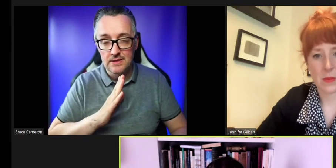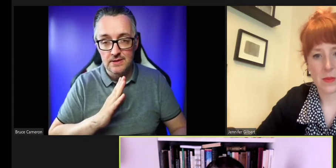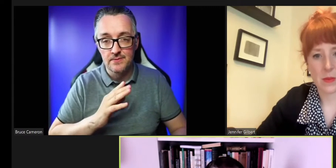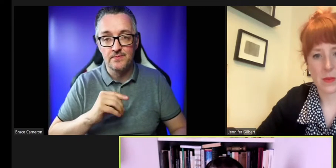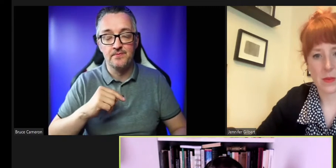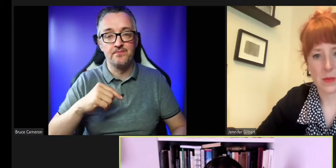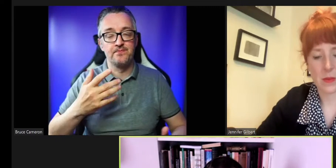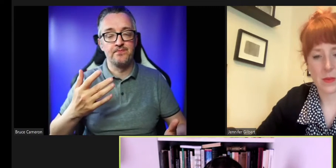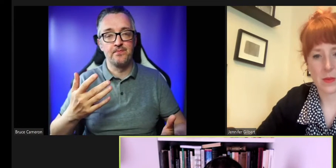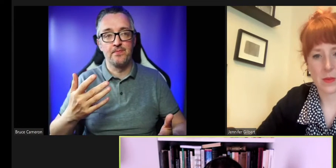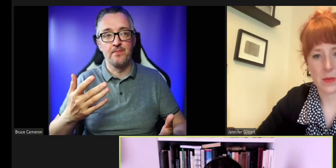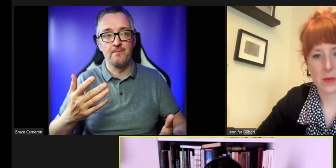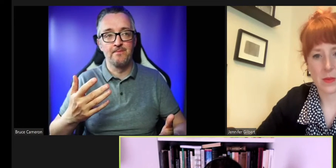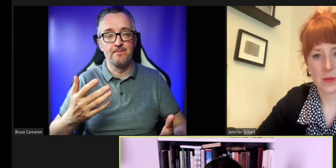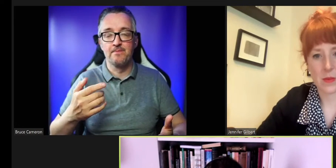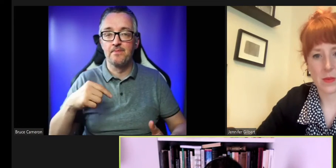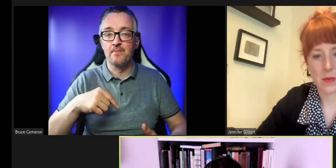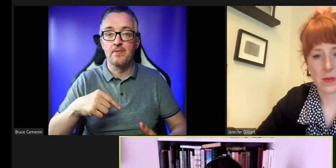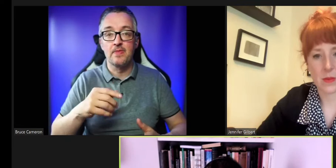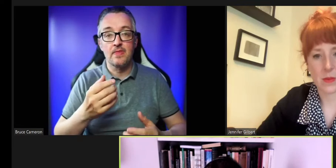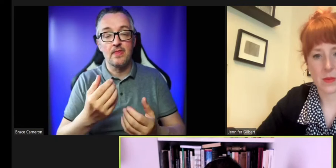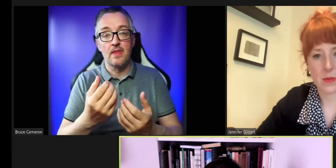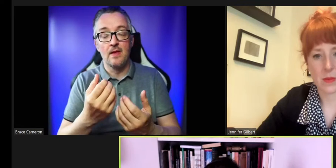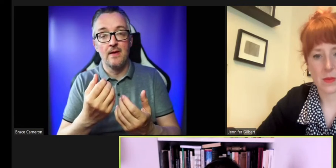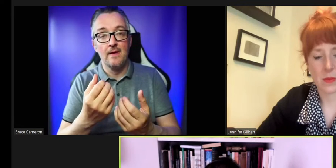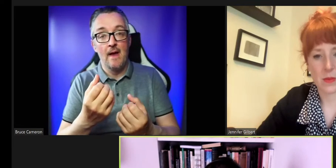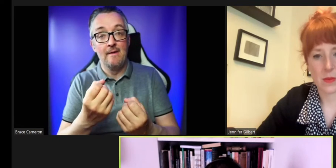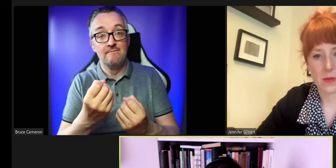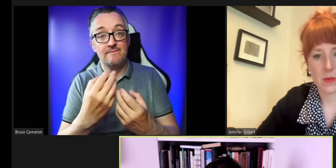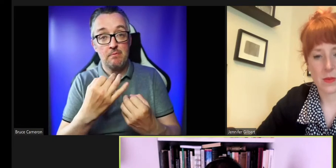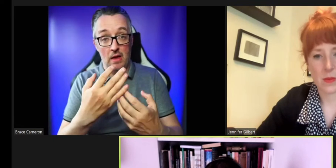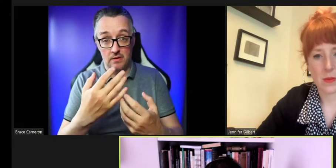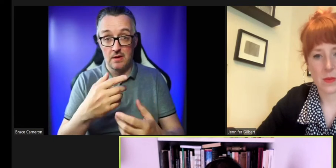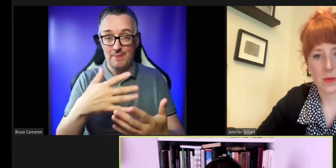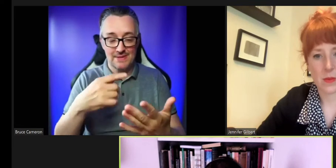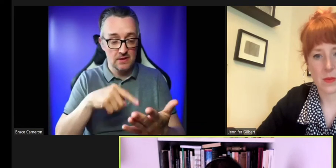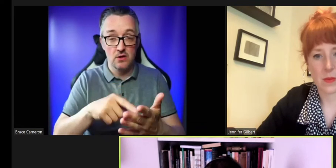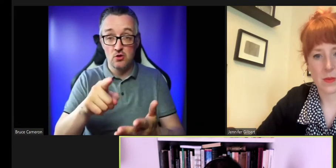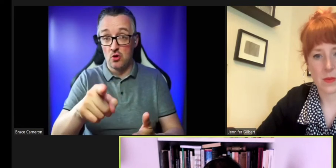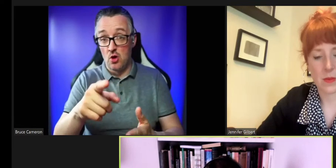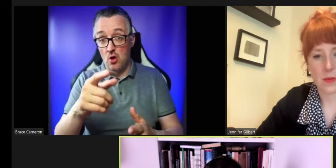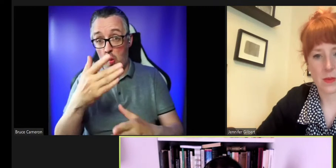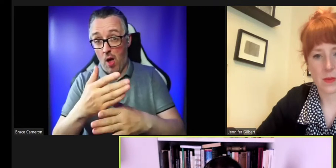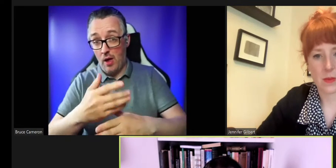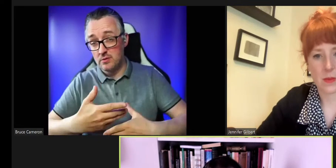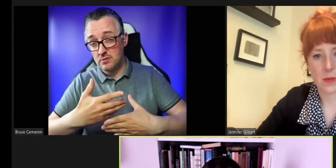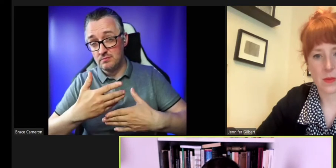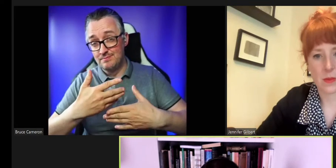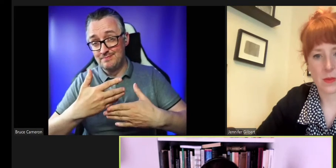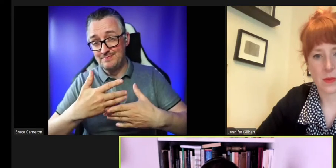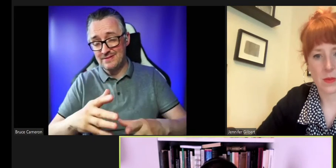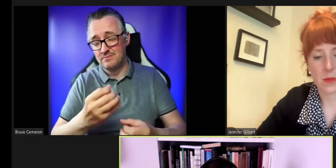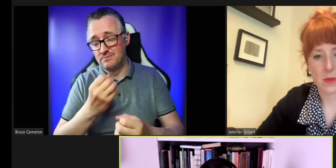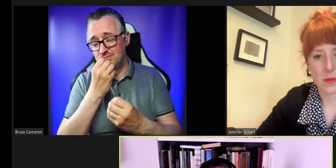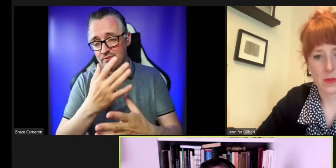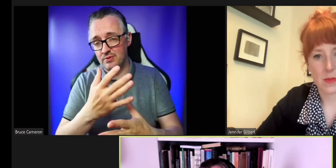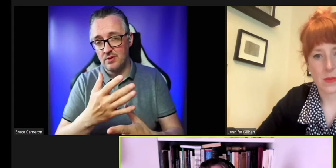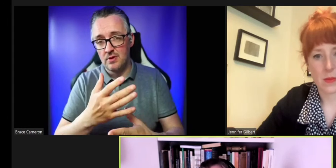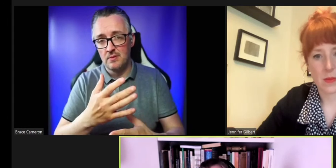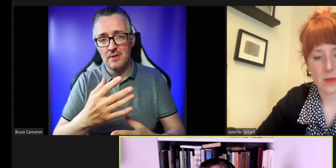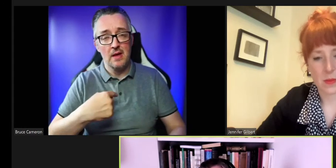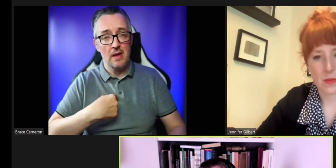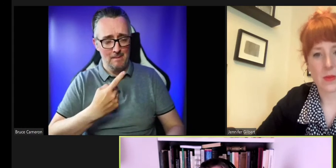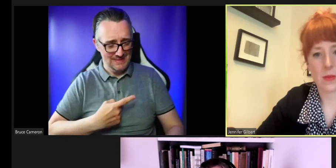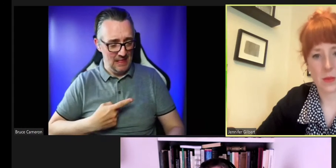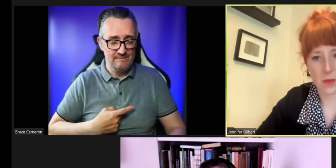leap where the feedback was, what you're doing is extraordinary. I can't see myself